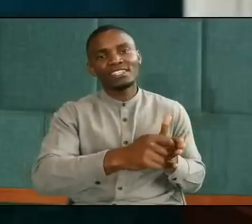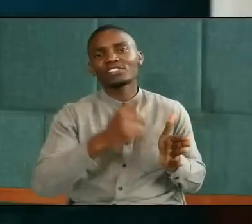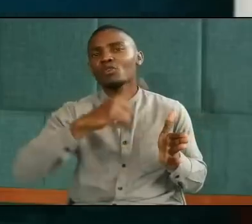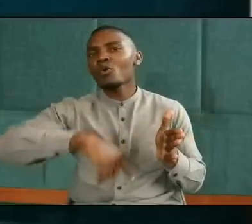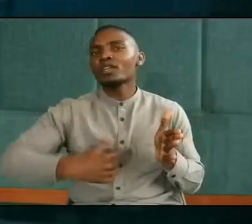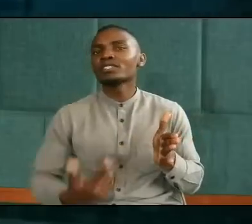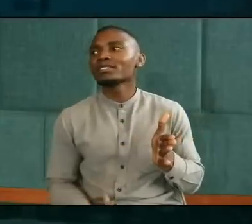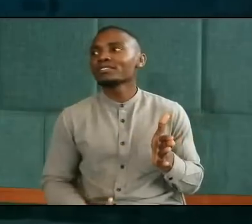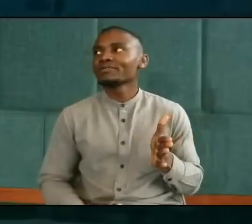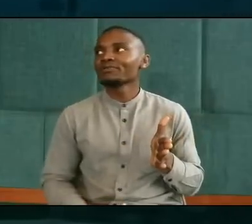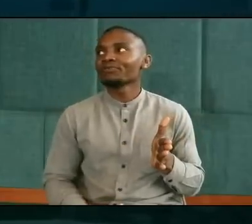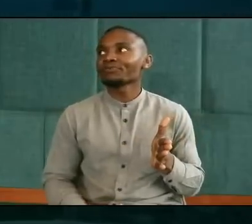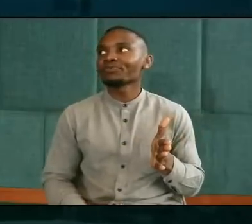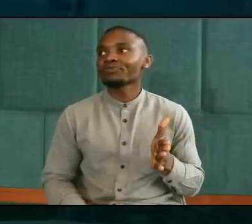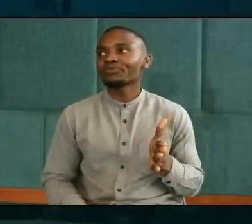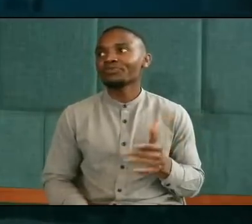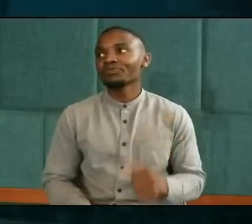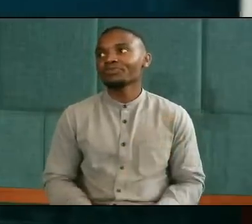So here's what I'm going to share with you.